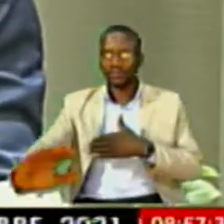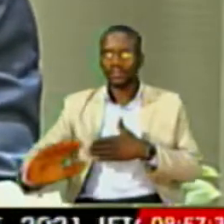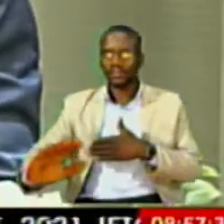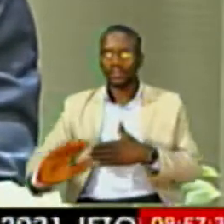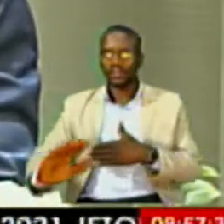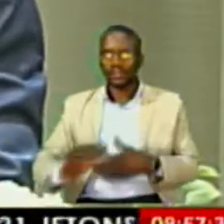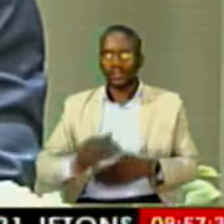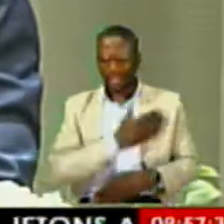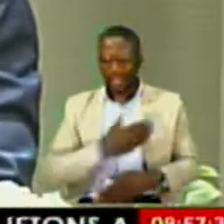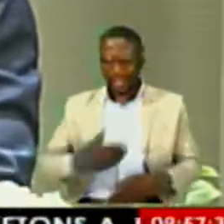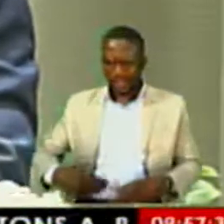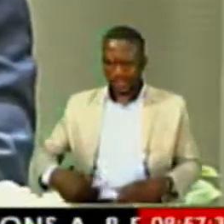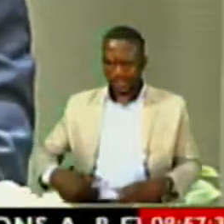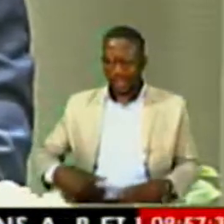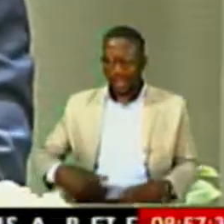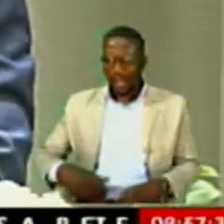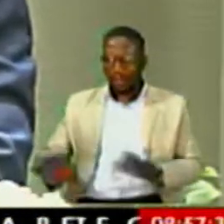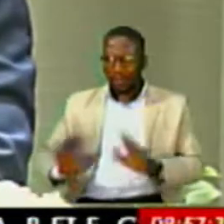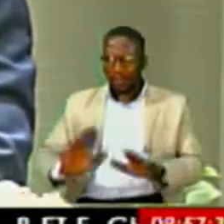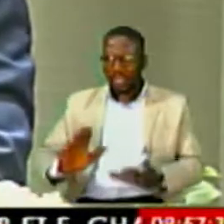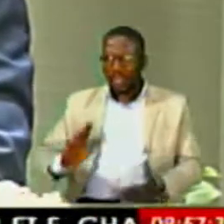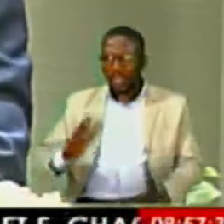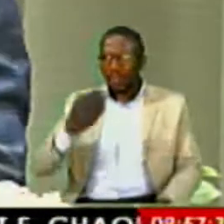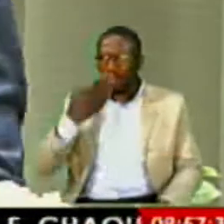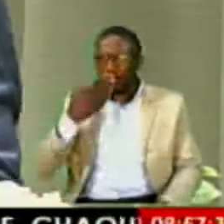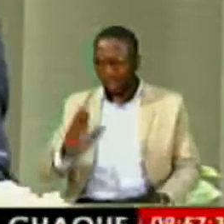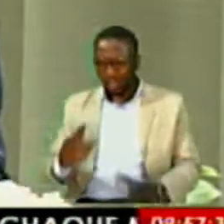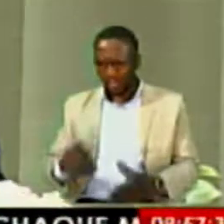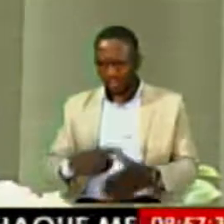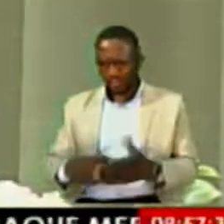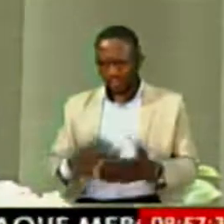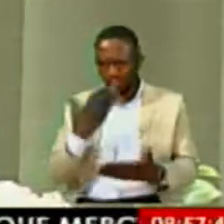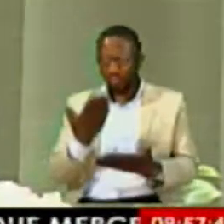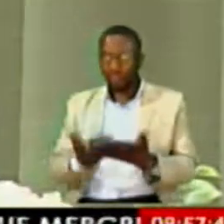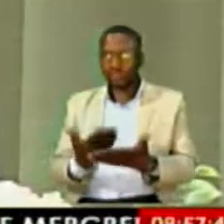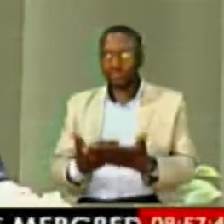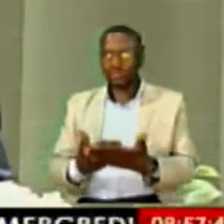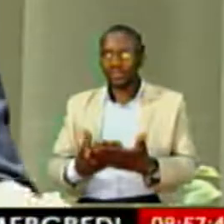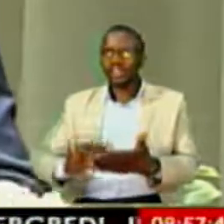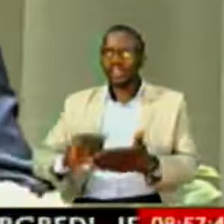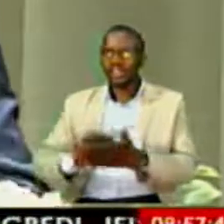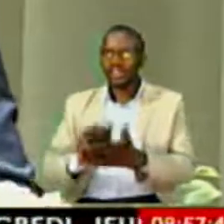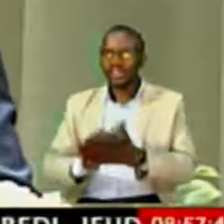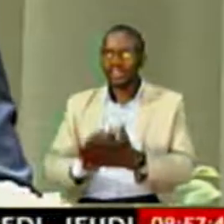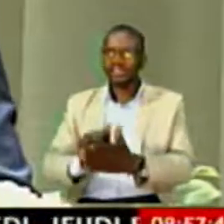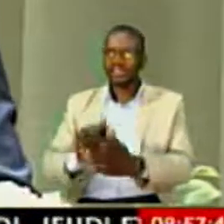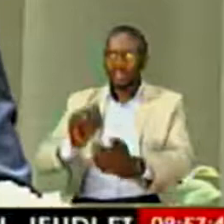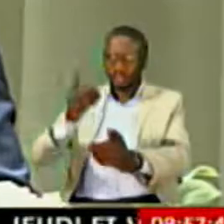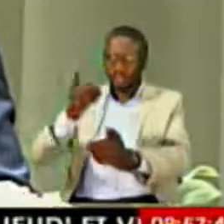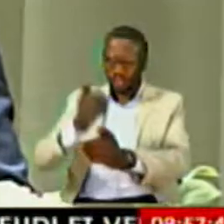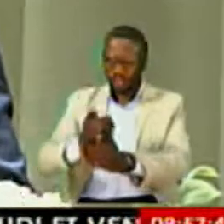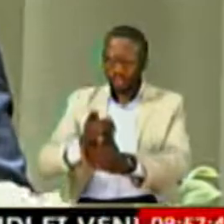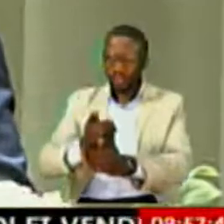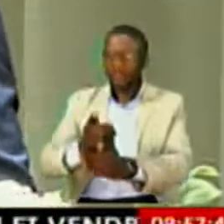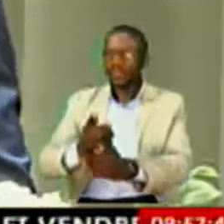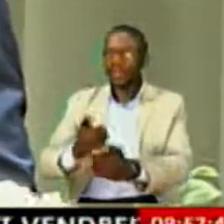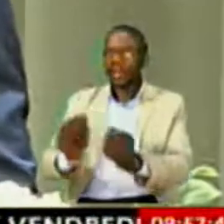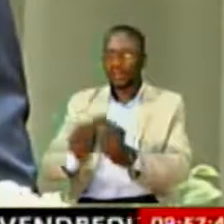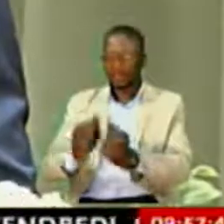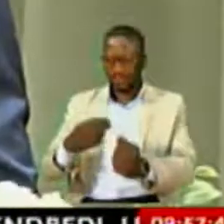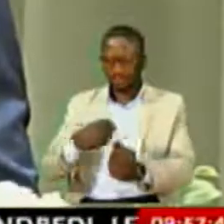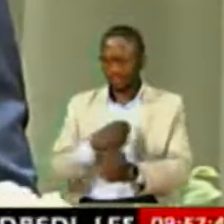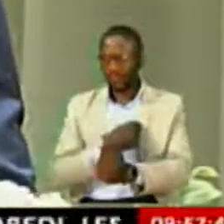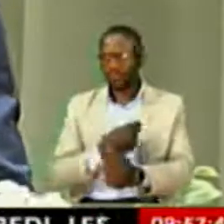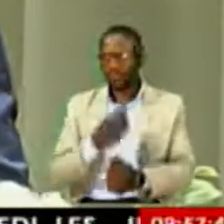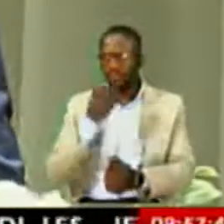May be born. No, having done any good or evil. Est applicable aussi à nous. This also applies to us. Il y a de bons